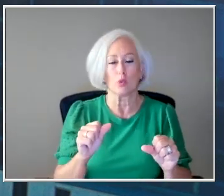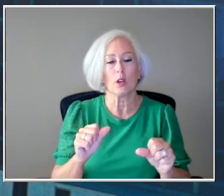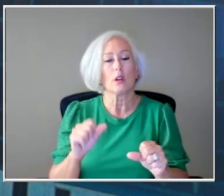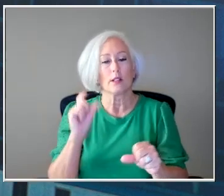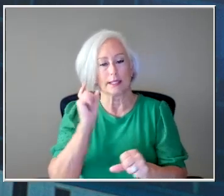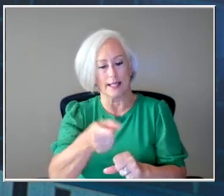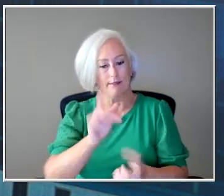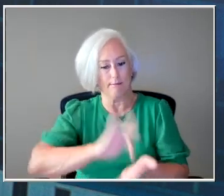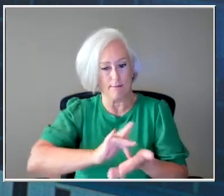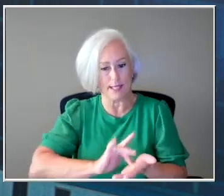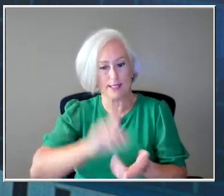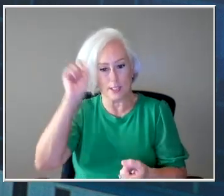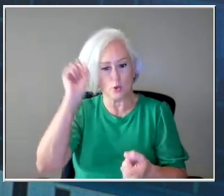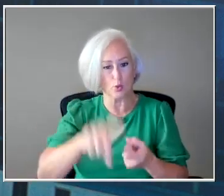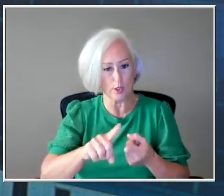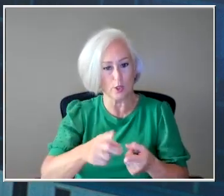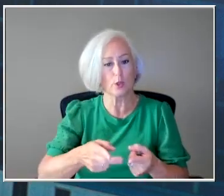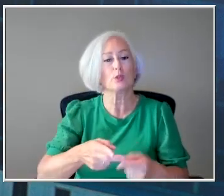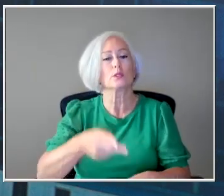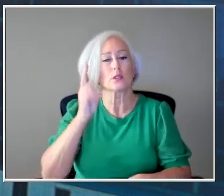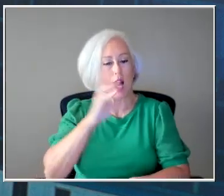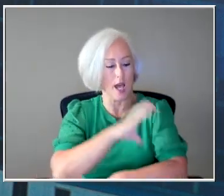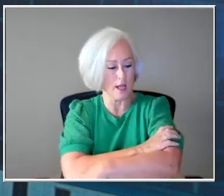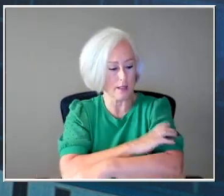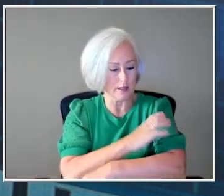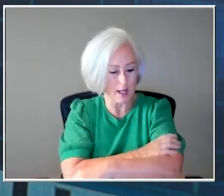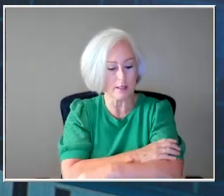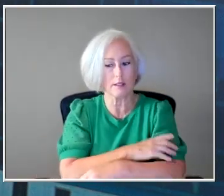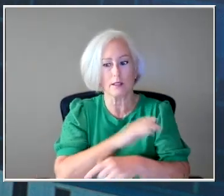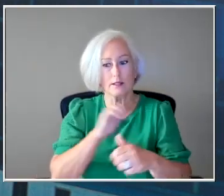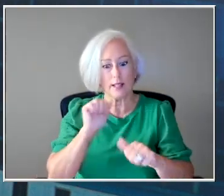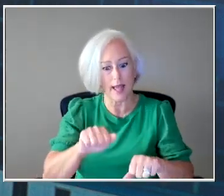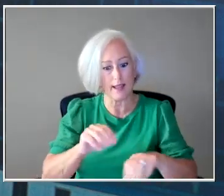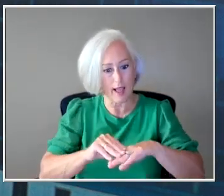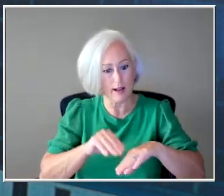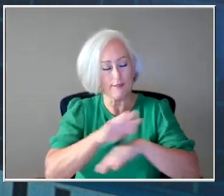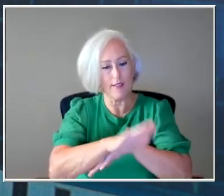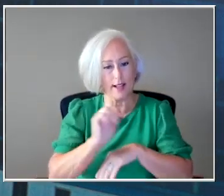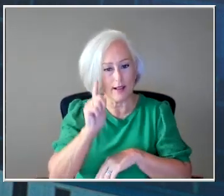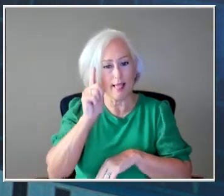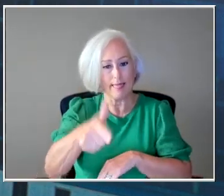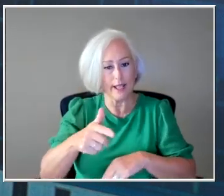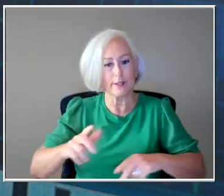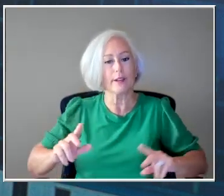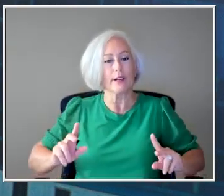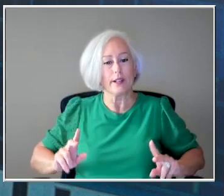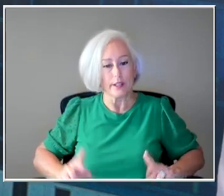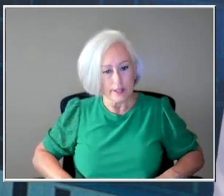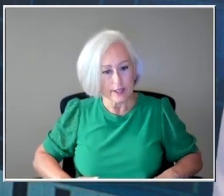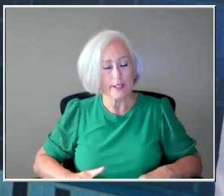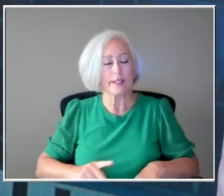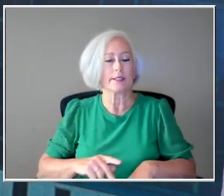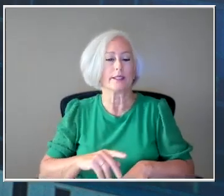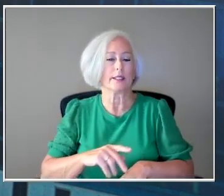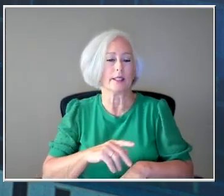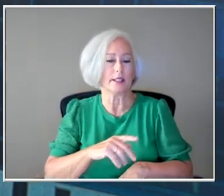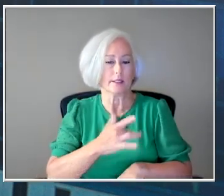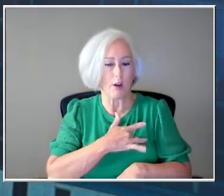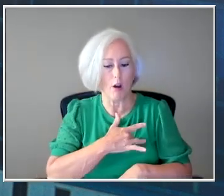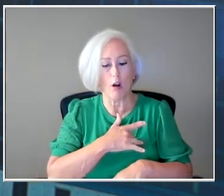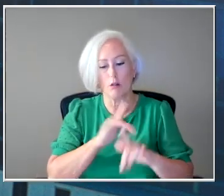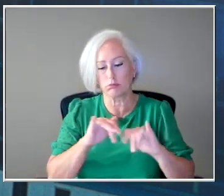even cerebrovascular events. So you aggressively treat it then. And I look at the same thing with bad cholesterol. If I see a significantly high bad cholesterol